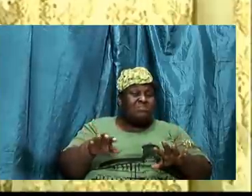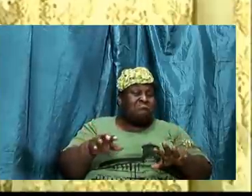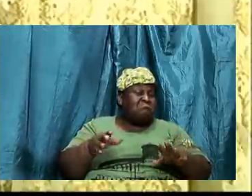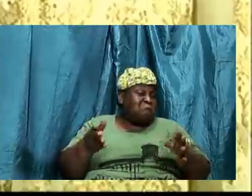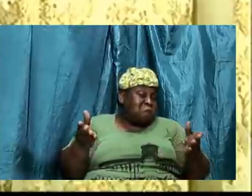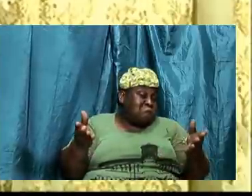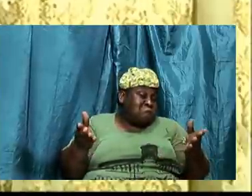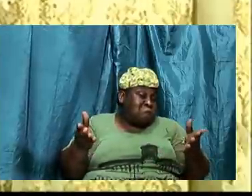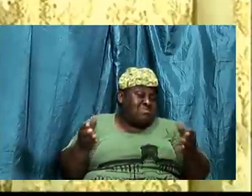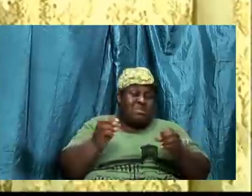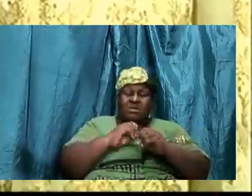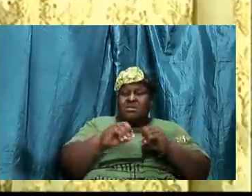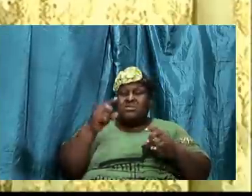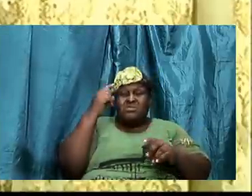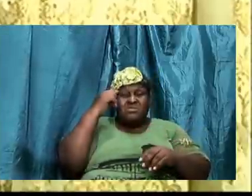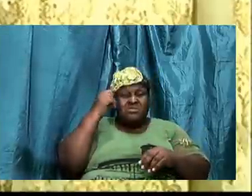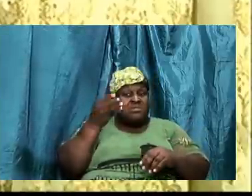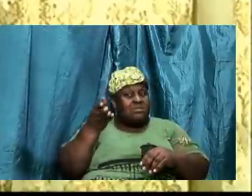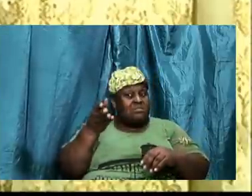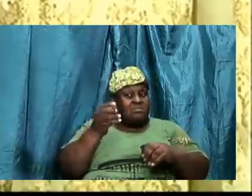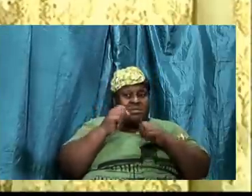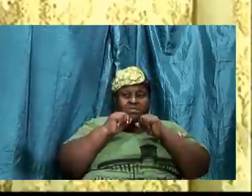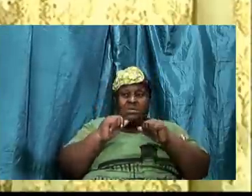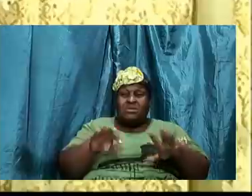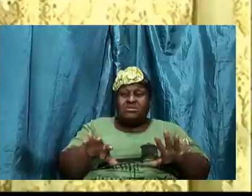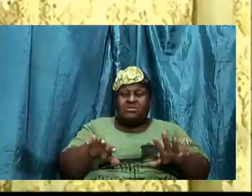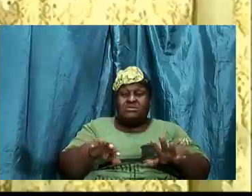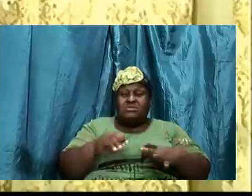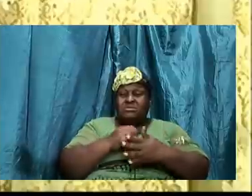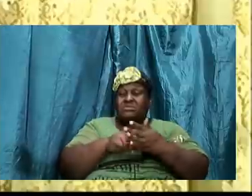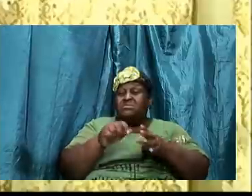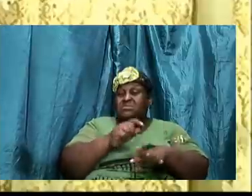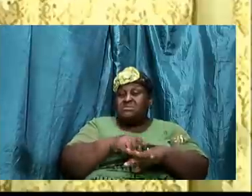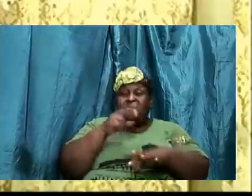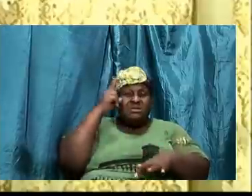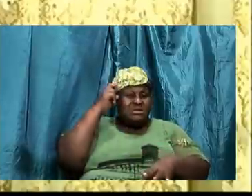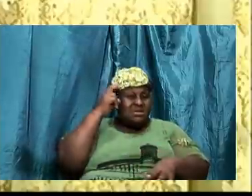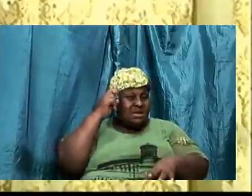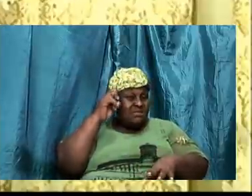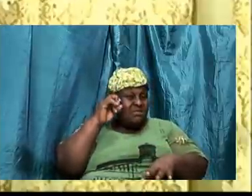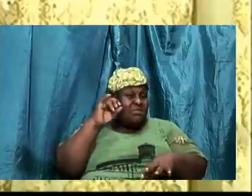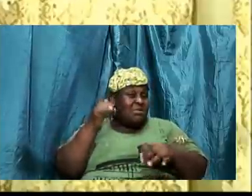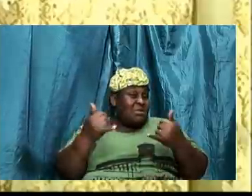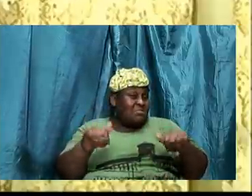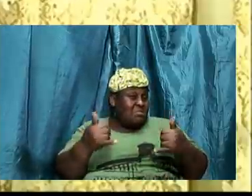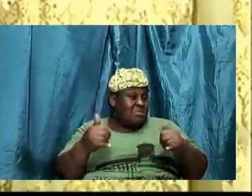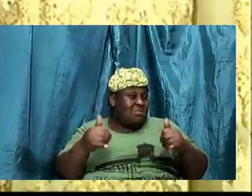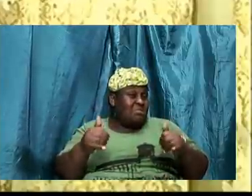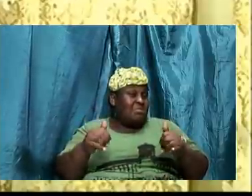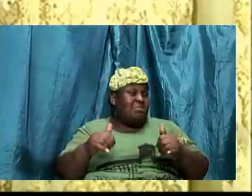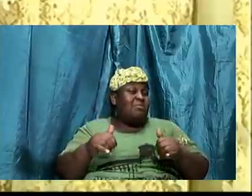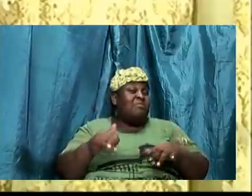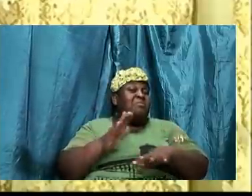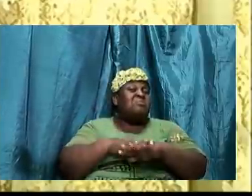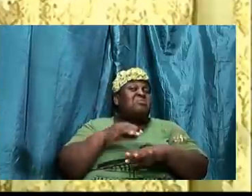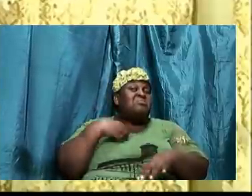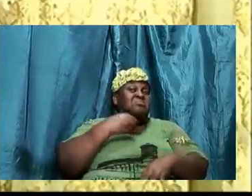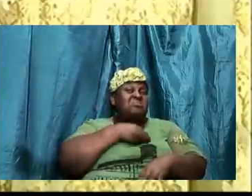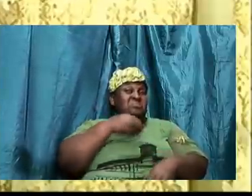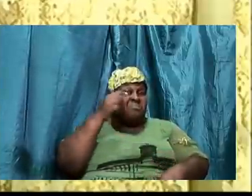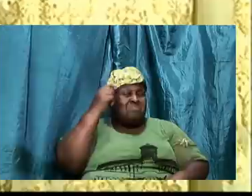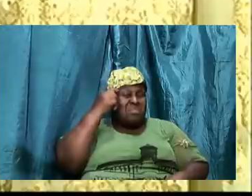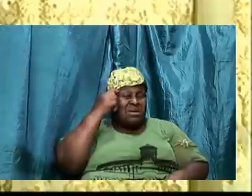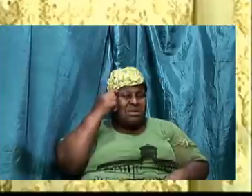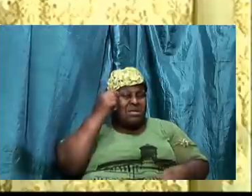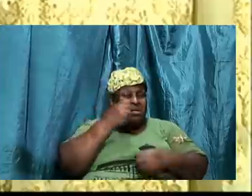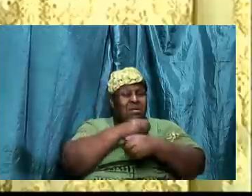blessed. And sometimes the adversary will play on our mind, will play with us, and would cause us to think that because we